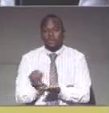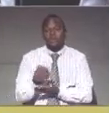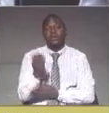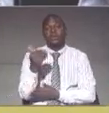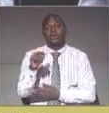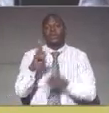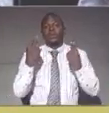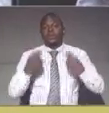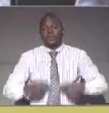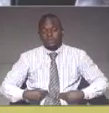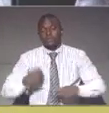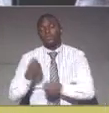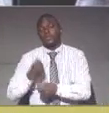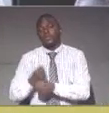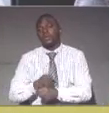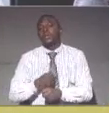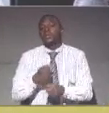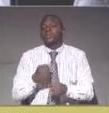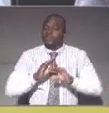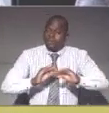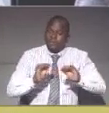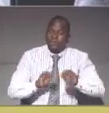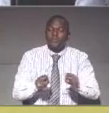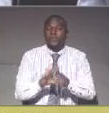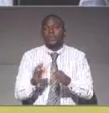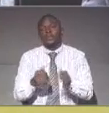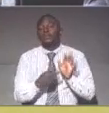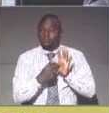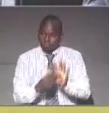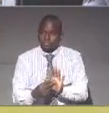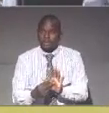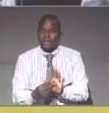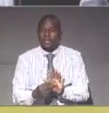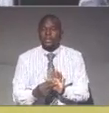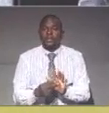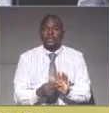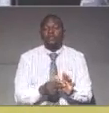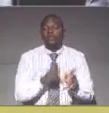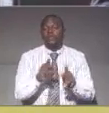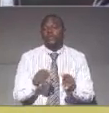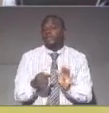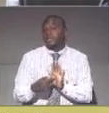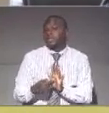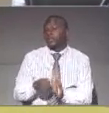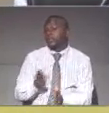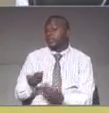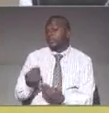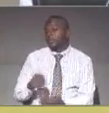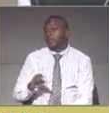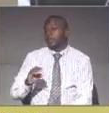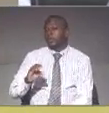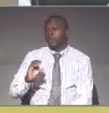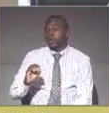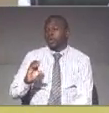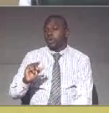more healthcare workers to be trained. And also, we recognize that for people like Joseph in the villages to get